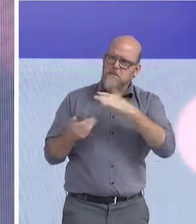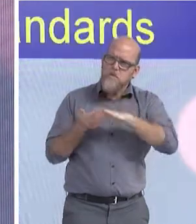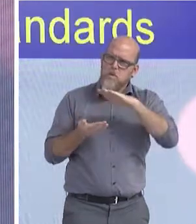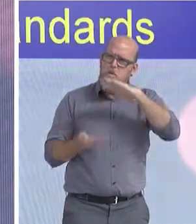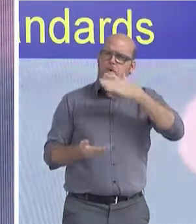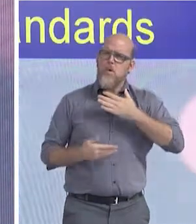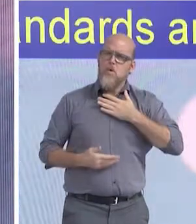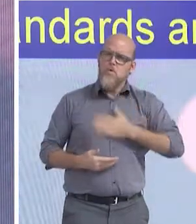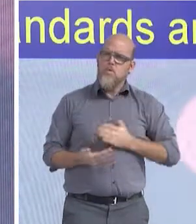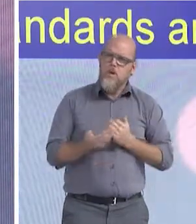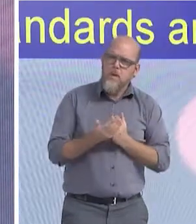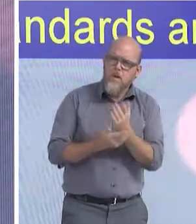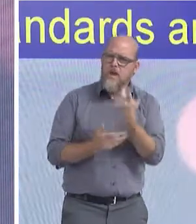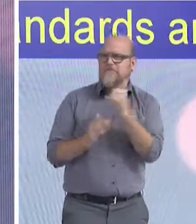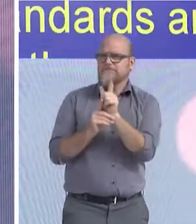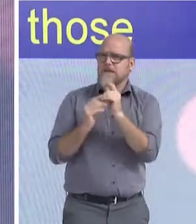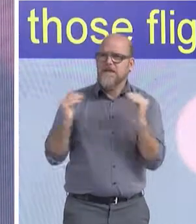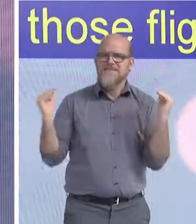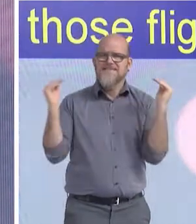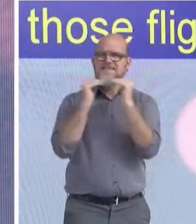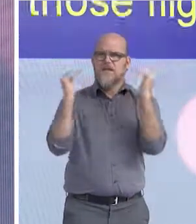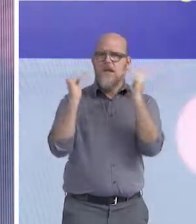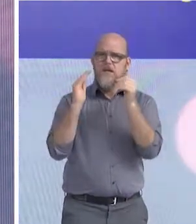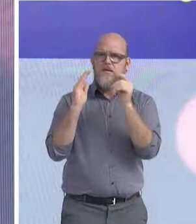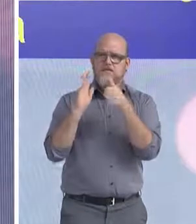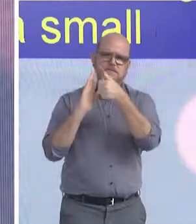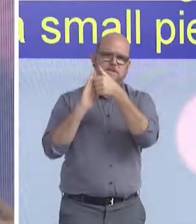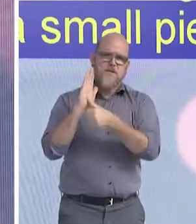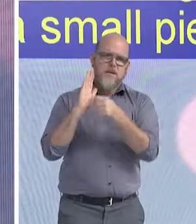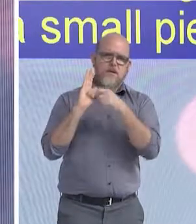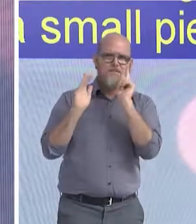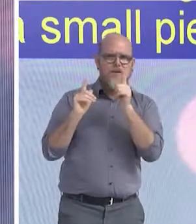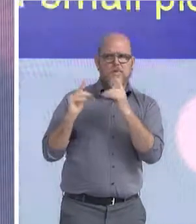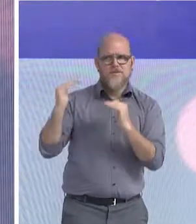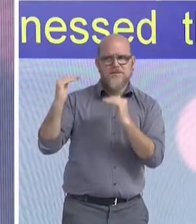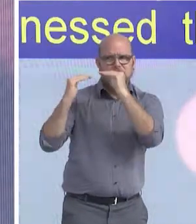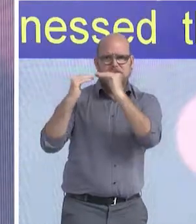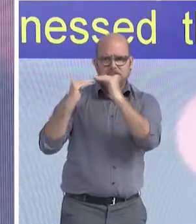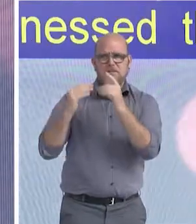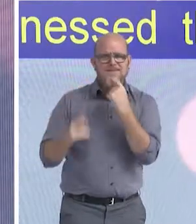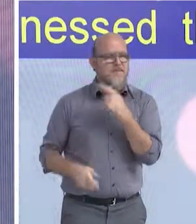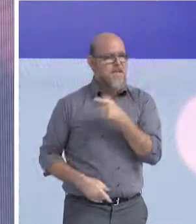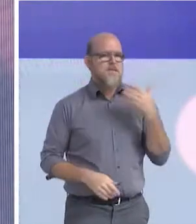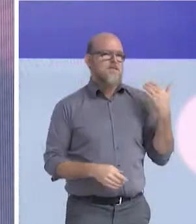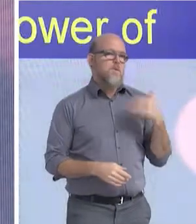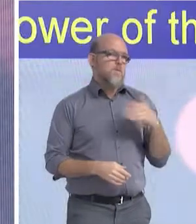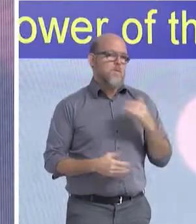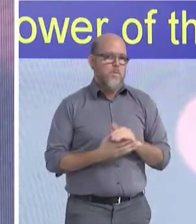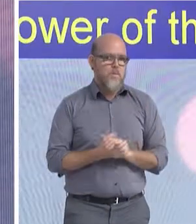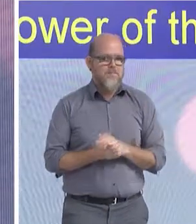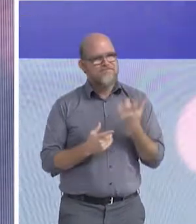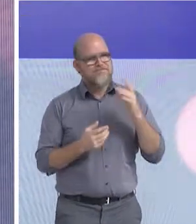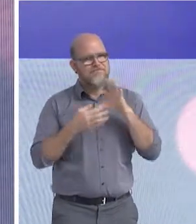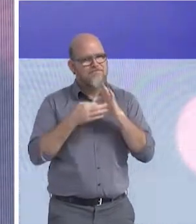on those flights. So that was just a small piece of work which harnessed the power, the soft power of the network to effect significant